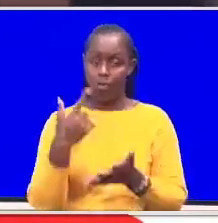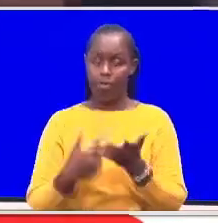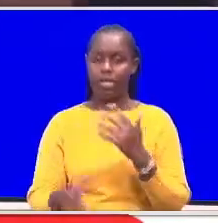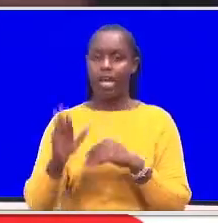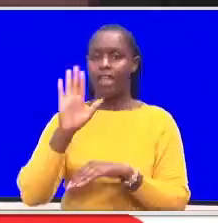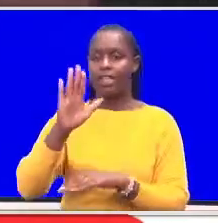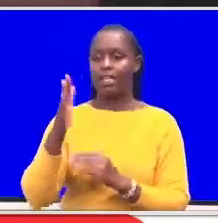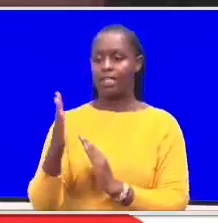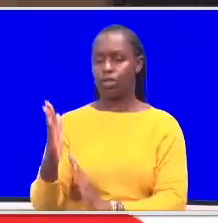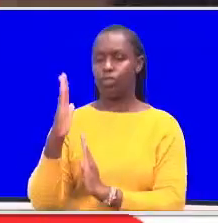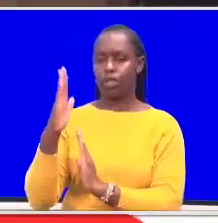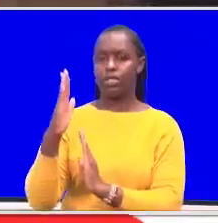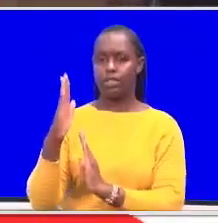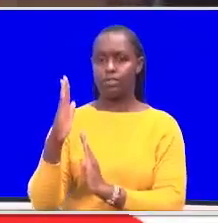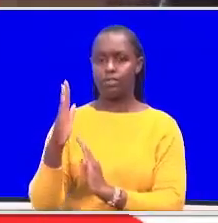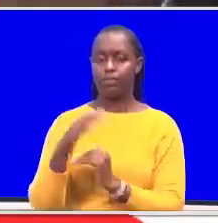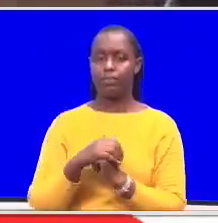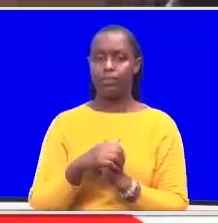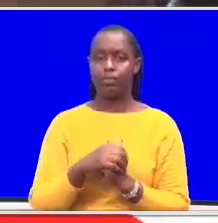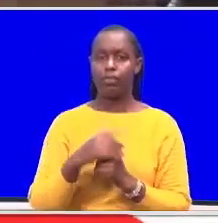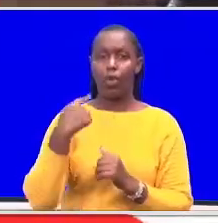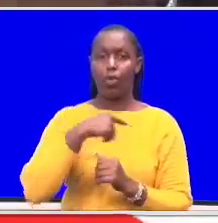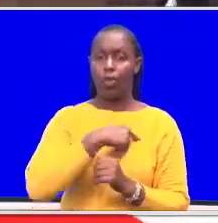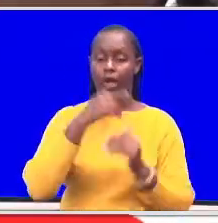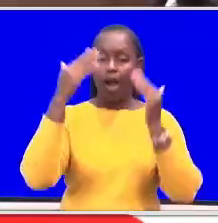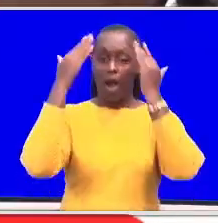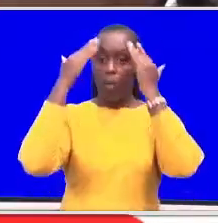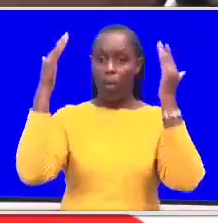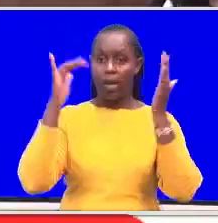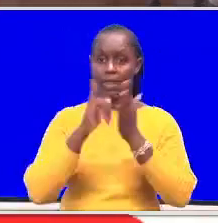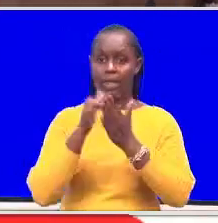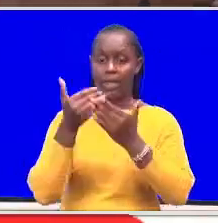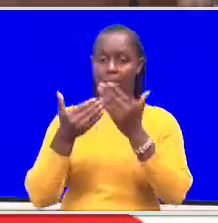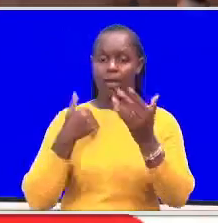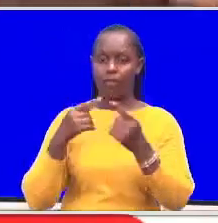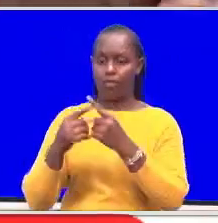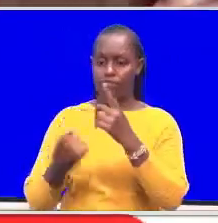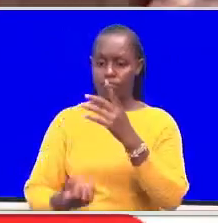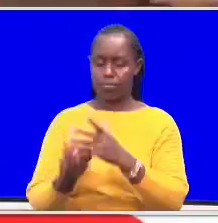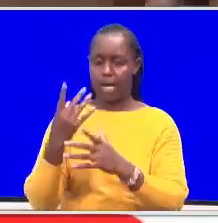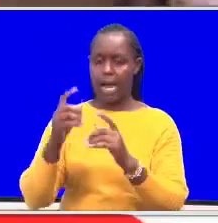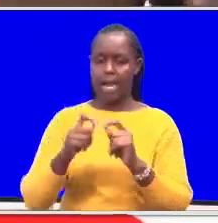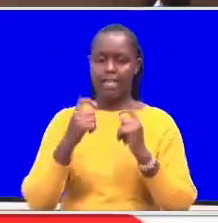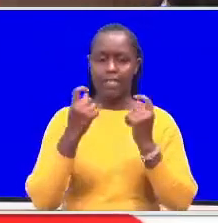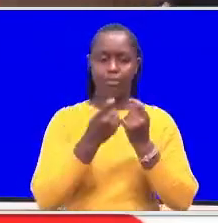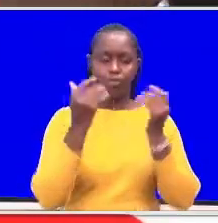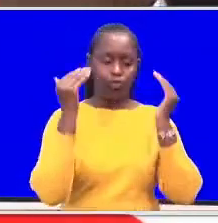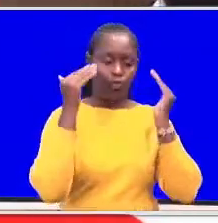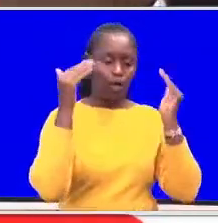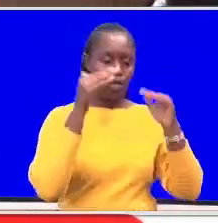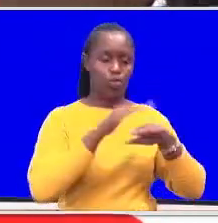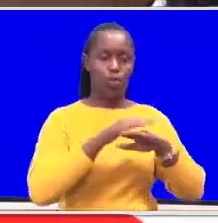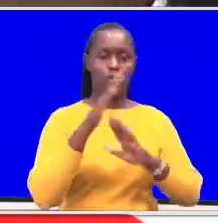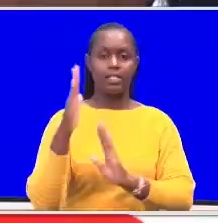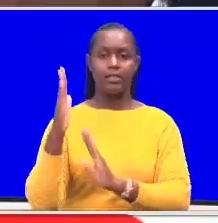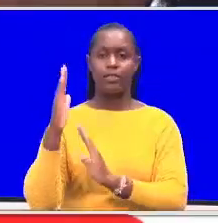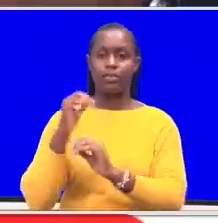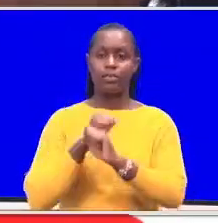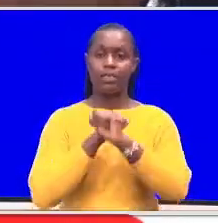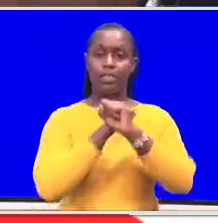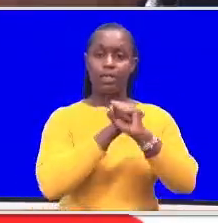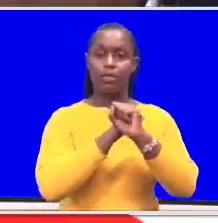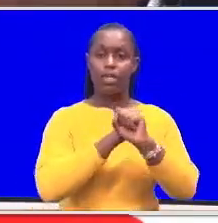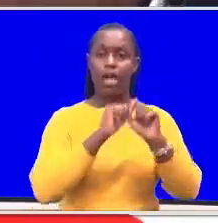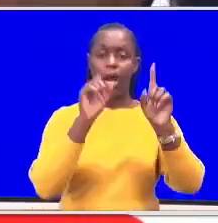We are aware that the judiciary has previously established task forces to look into the safety, security